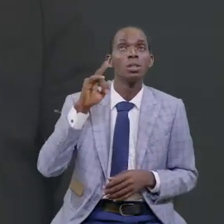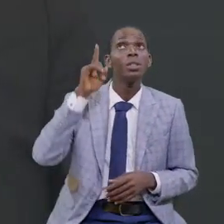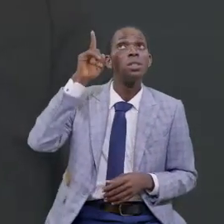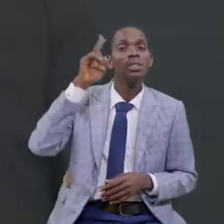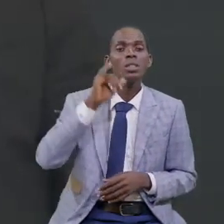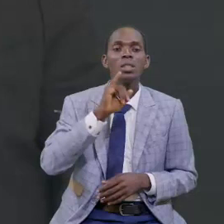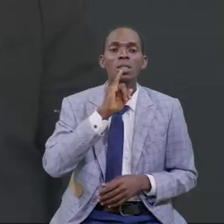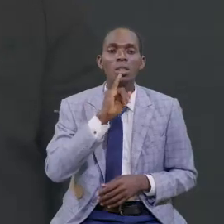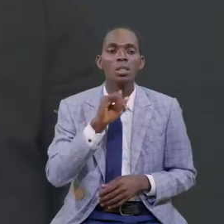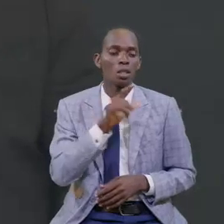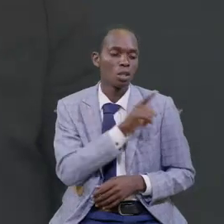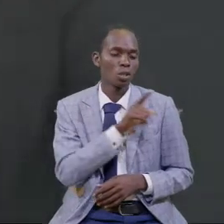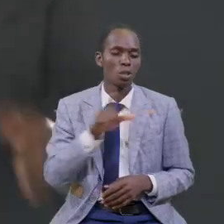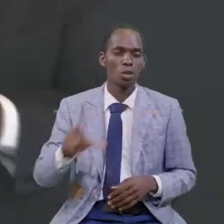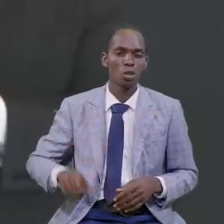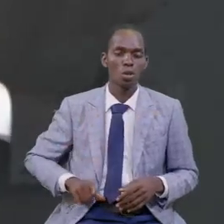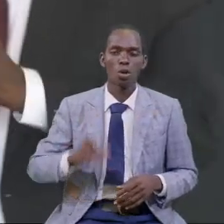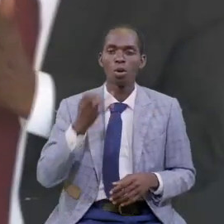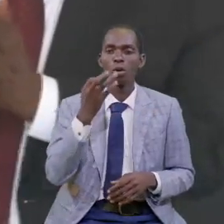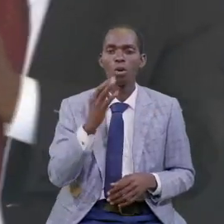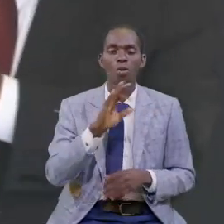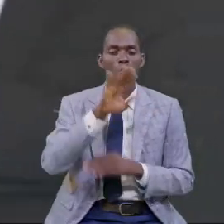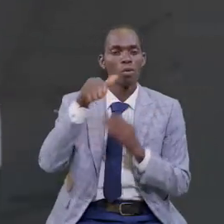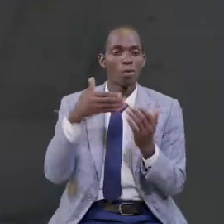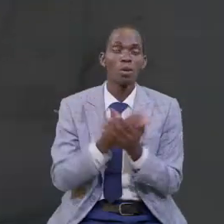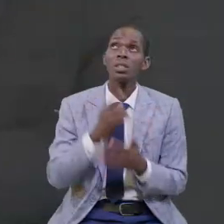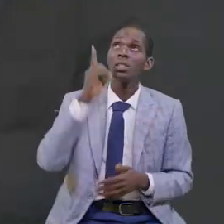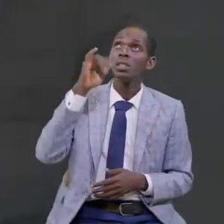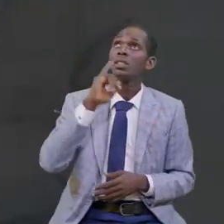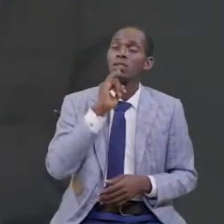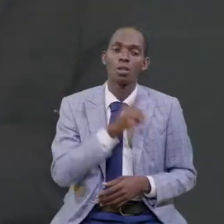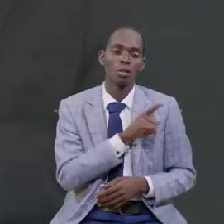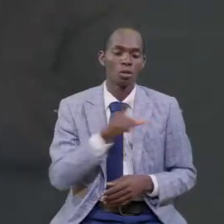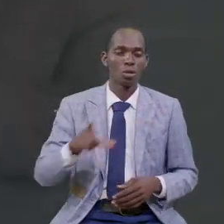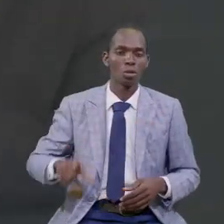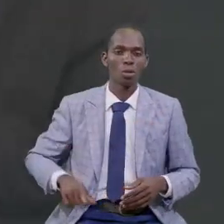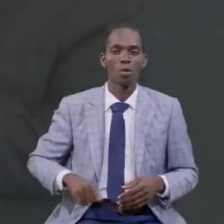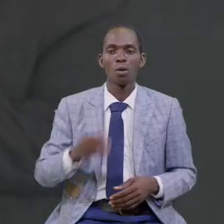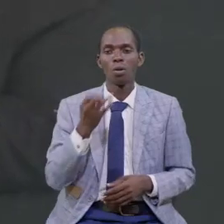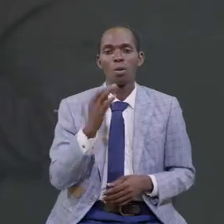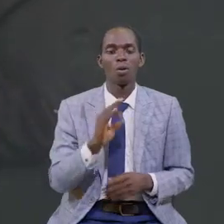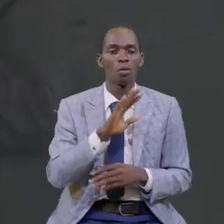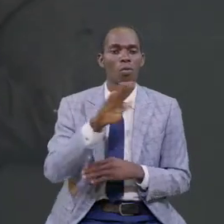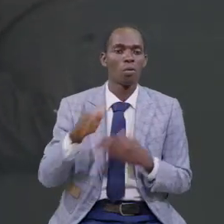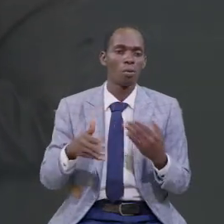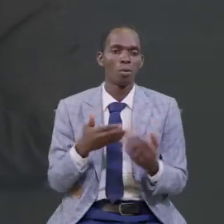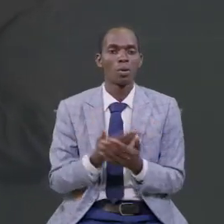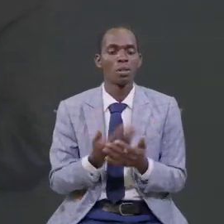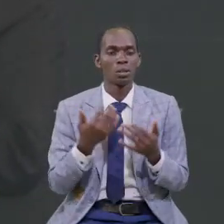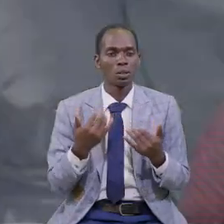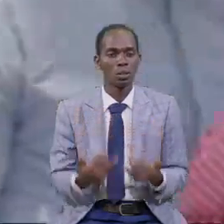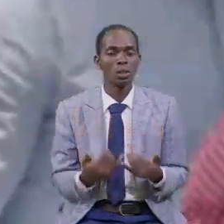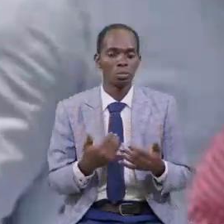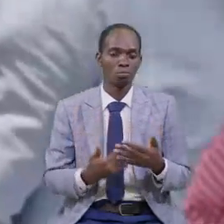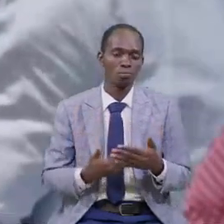the Lord of all. He is the Lord of all. We come to the next point